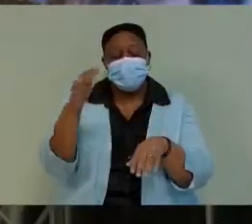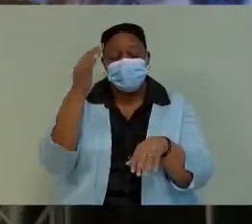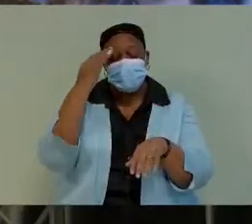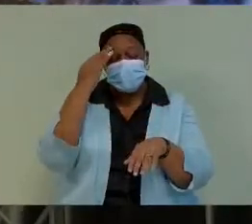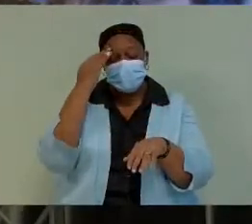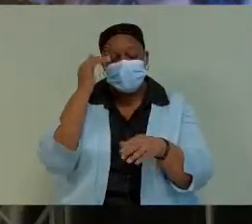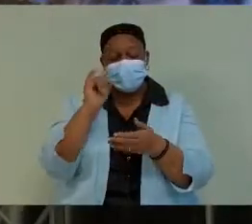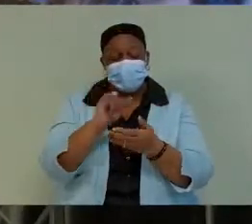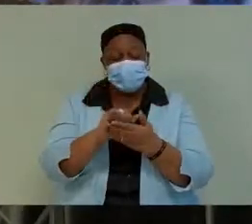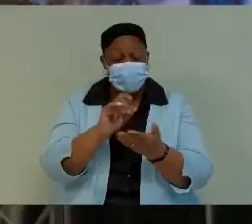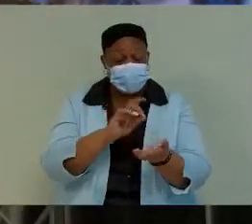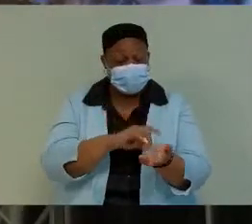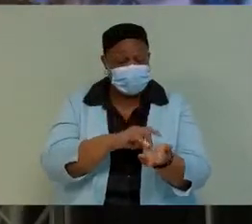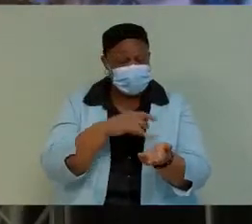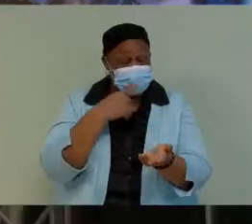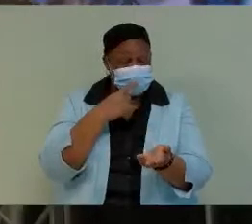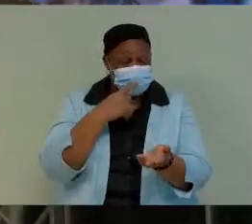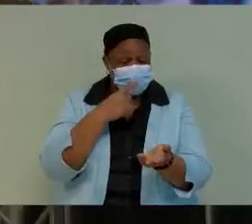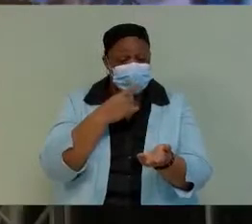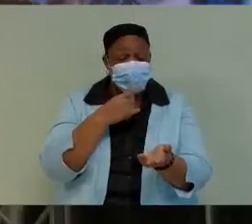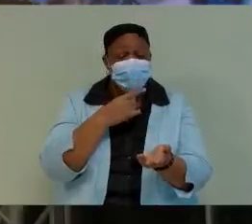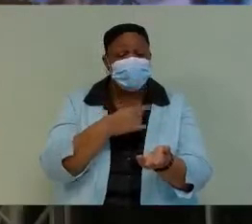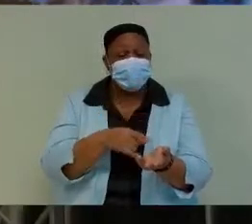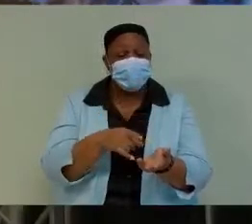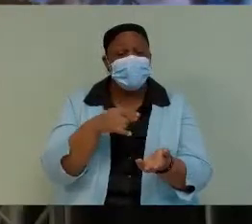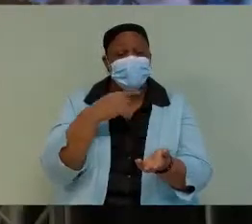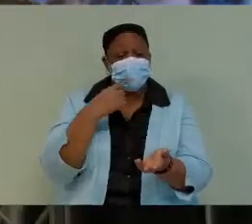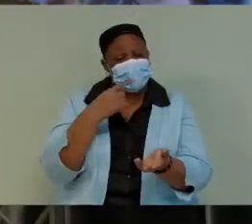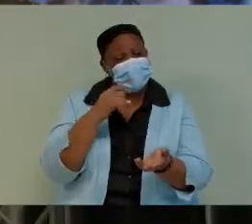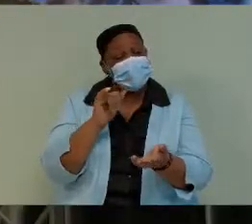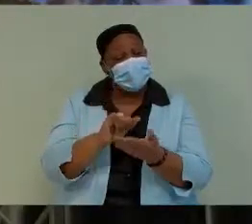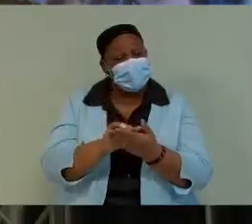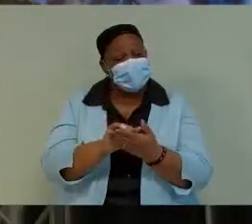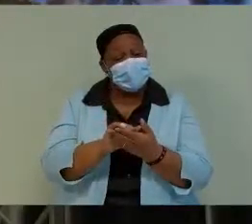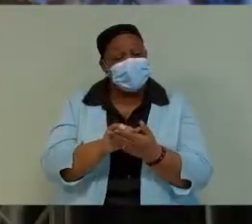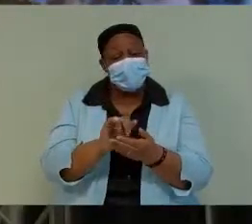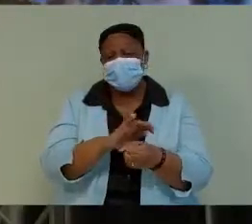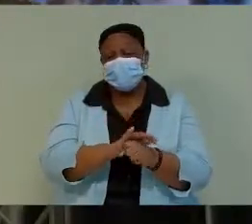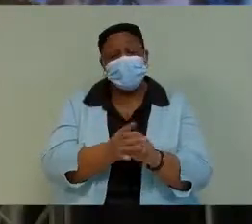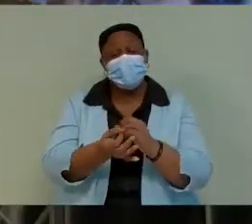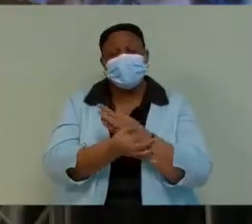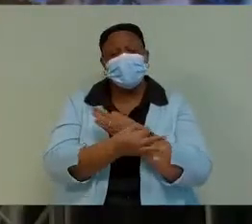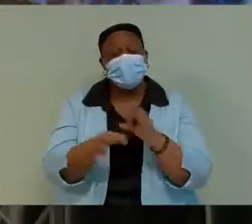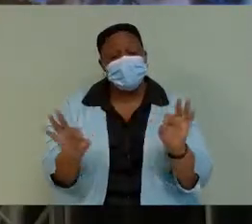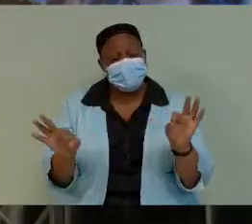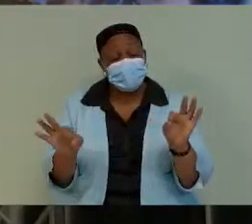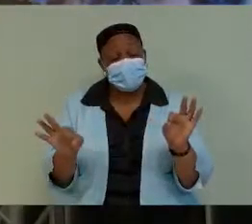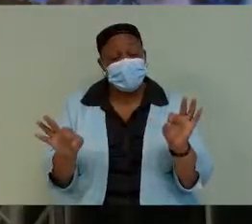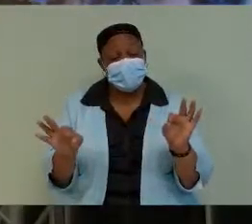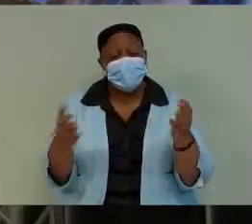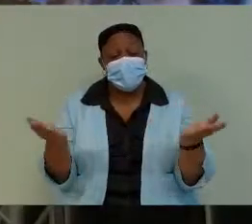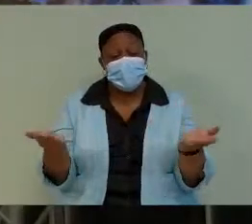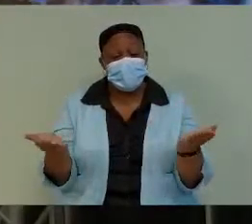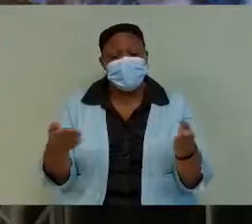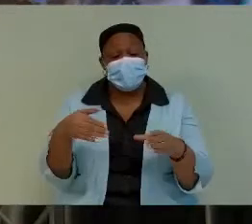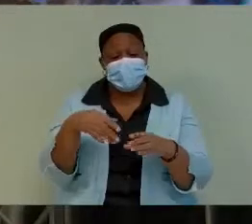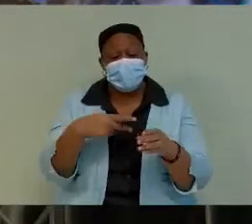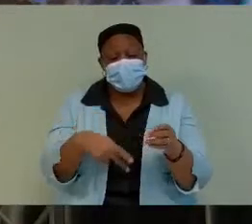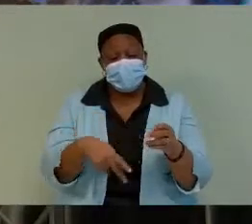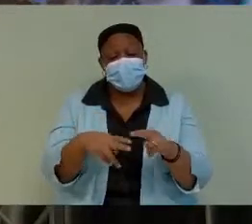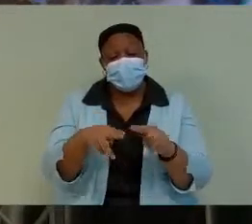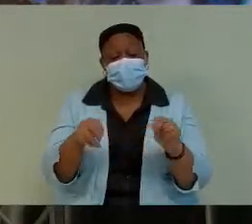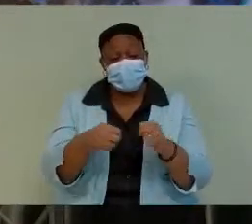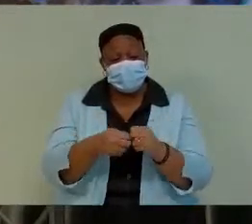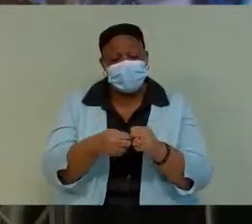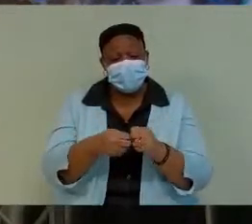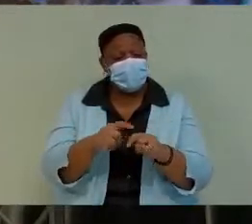Dr. Wilkinson said, that it has been said that we are COVID-free here in St. Kitts and Nevis. But if we